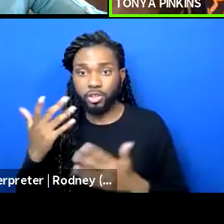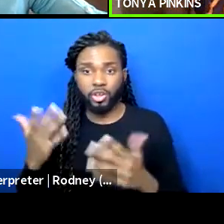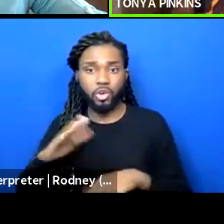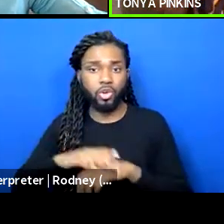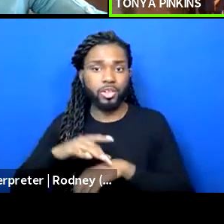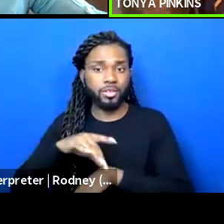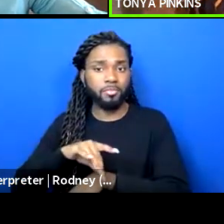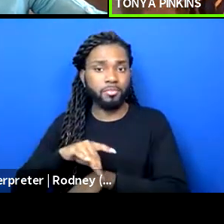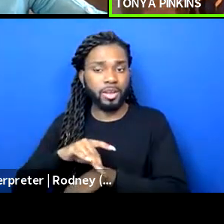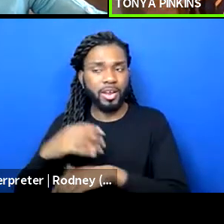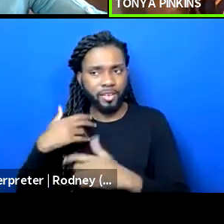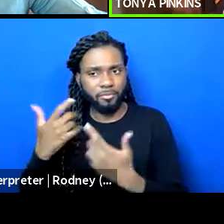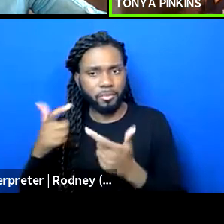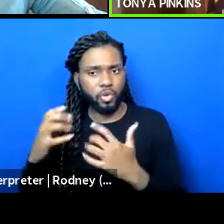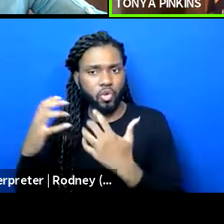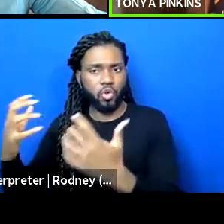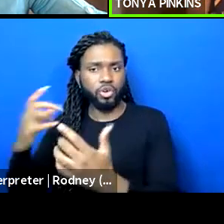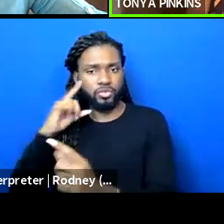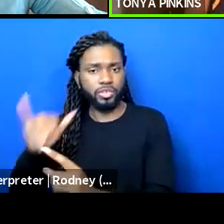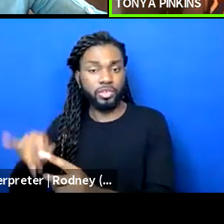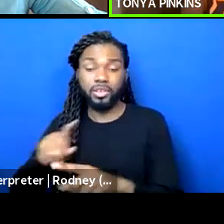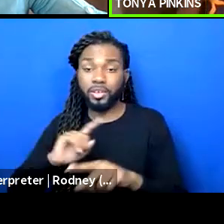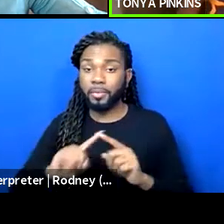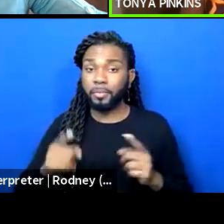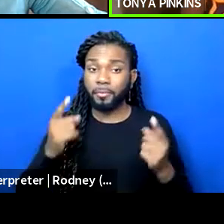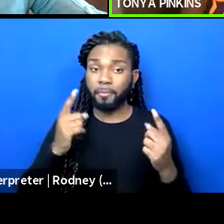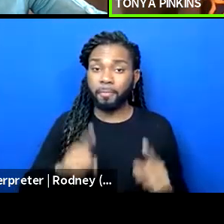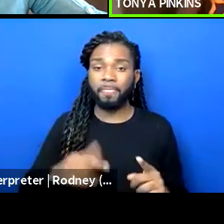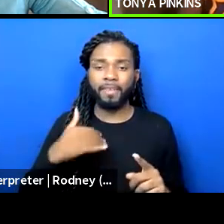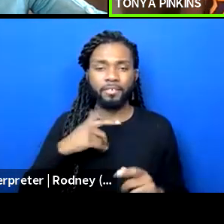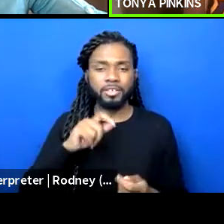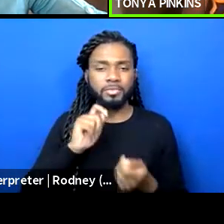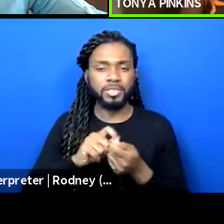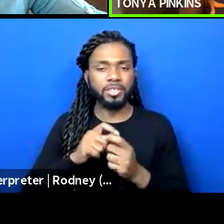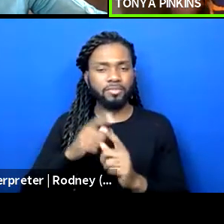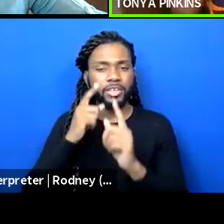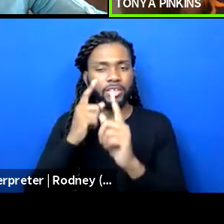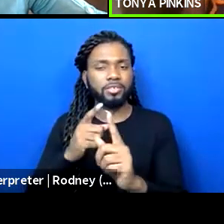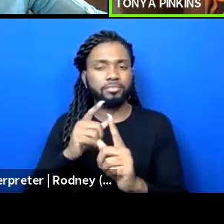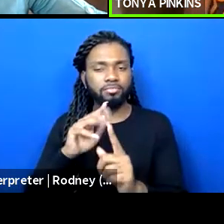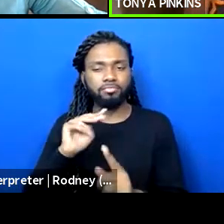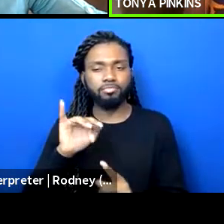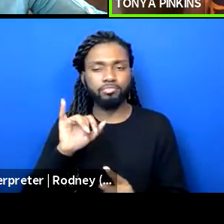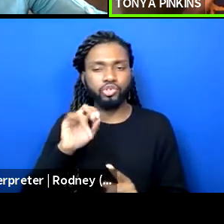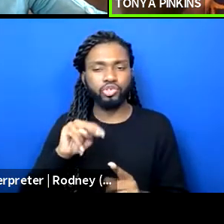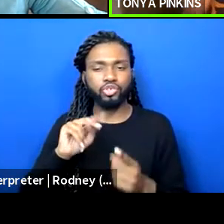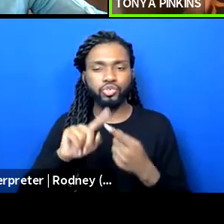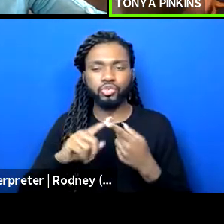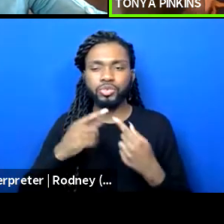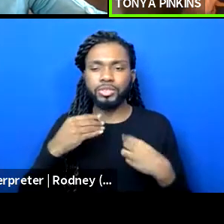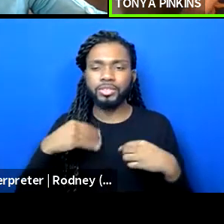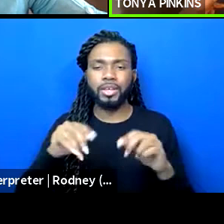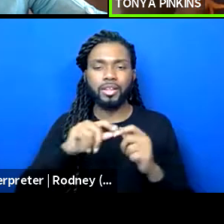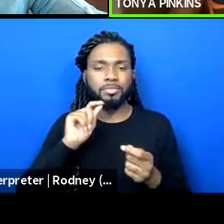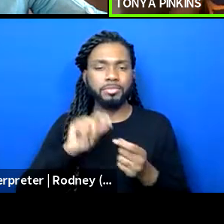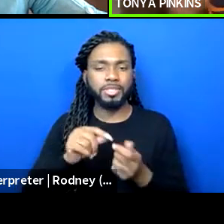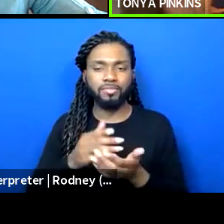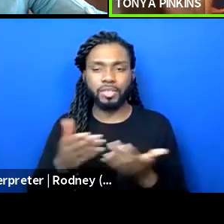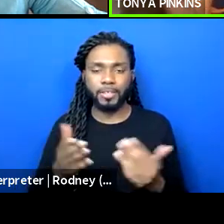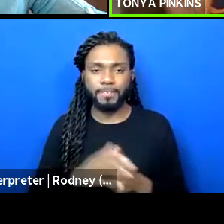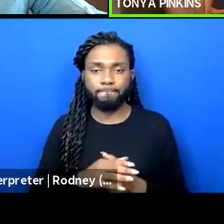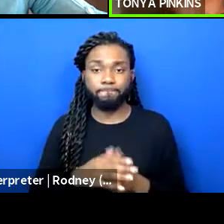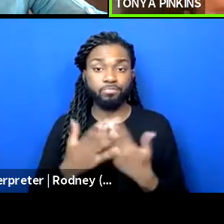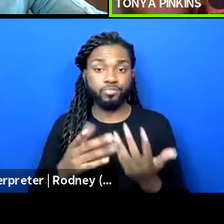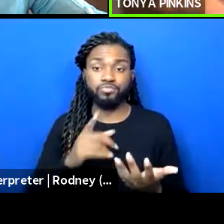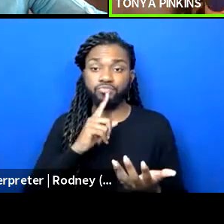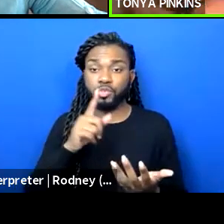everything, but there is an agenda, a mission to sell a specific thing. So the